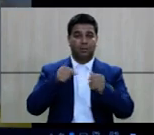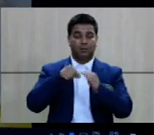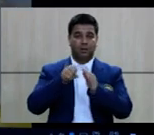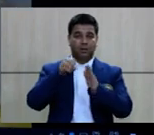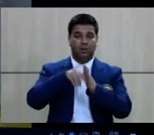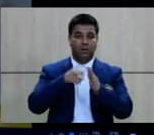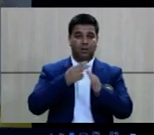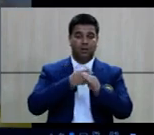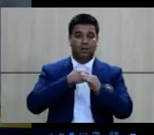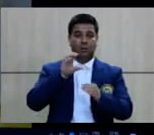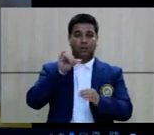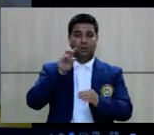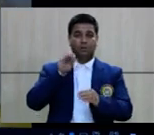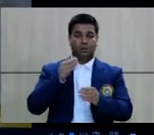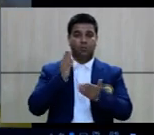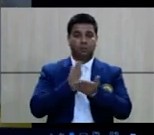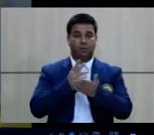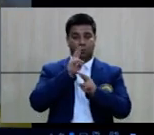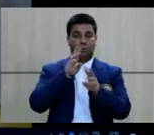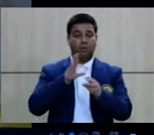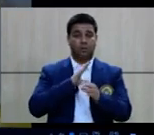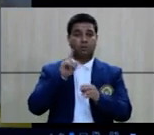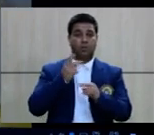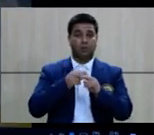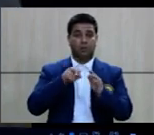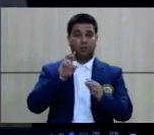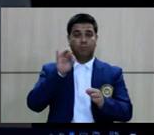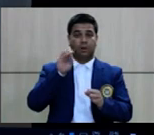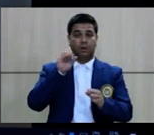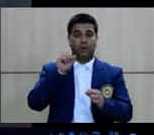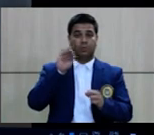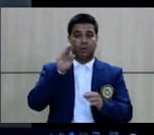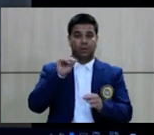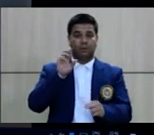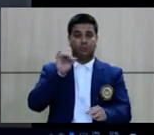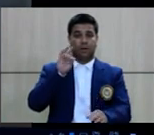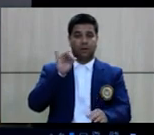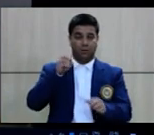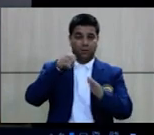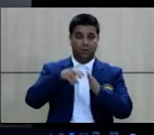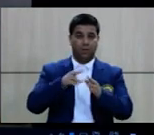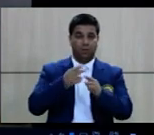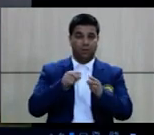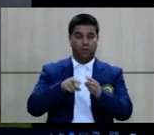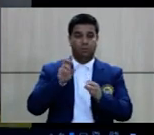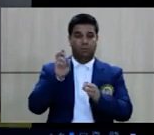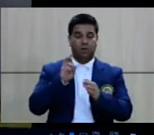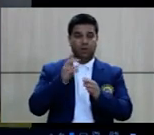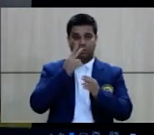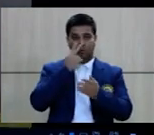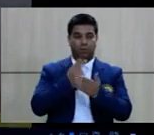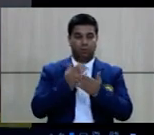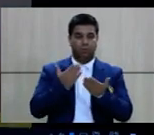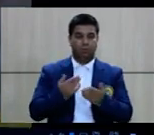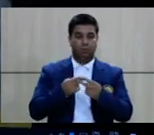probirkada sulfat ionlari borligini aniqlab berdi. Chunki probirkaga bariy klorid eritmasi solingandan keyin oq cho'kma hosil